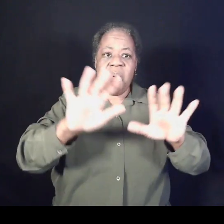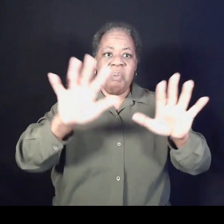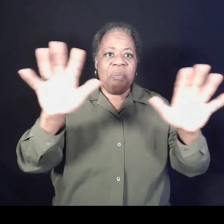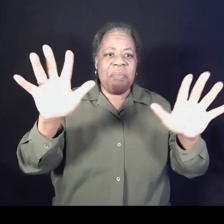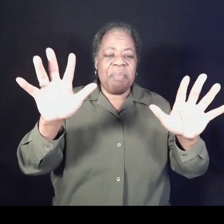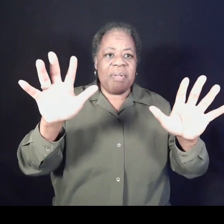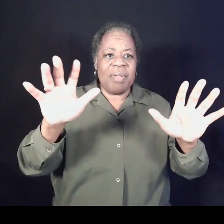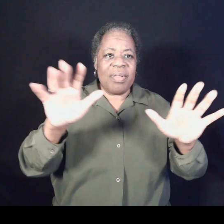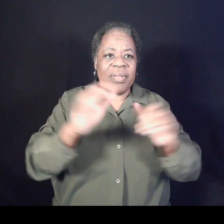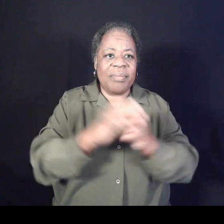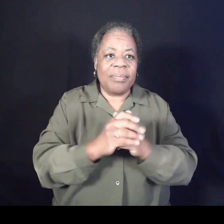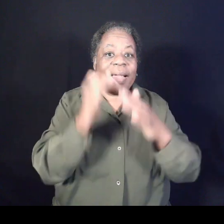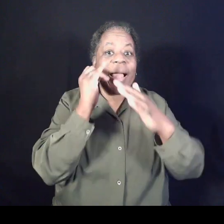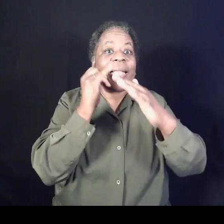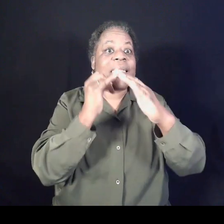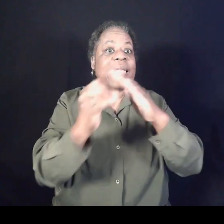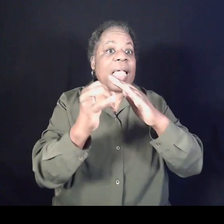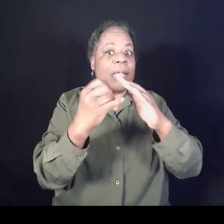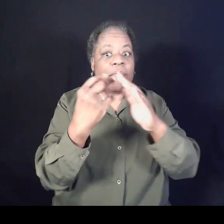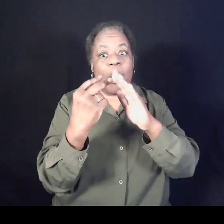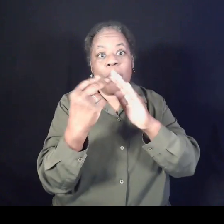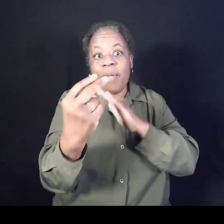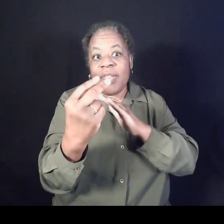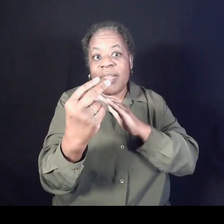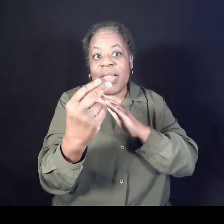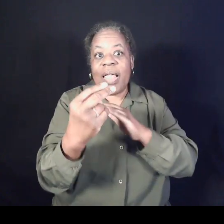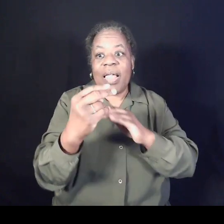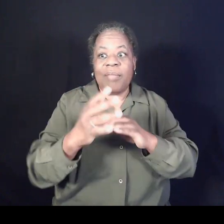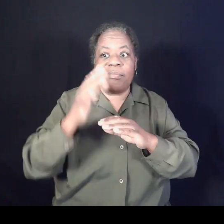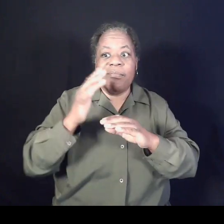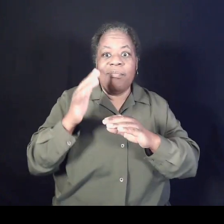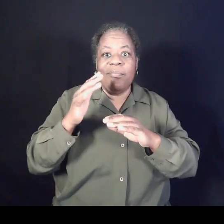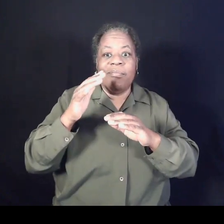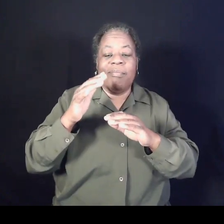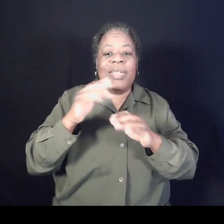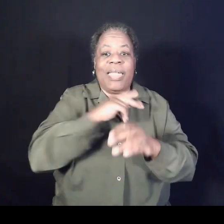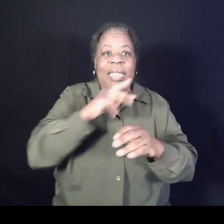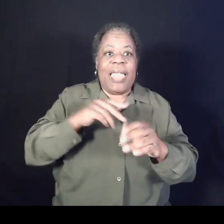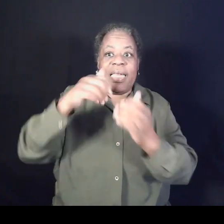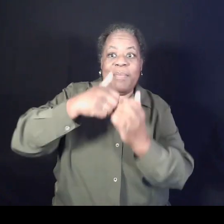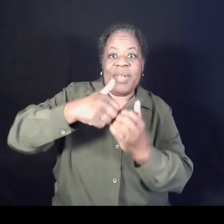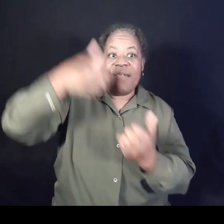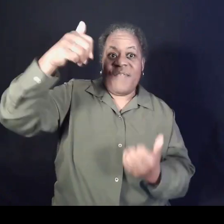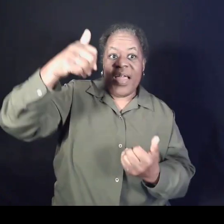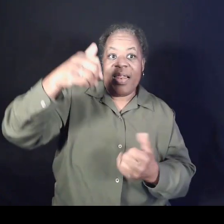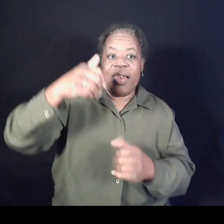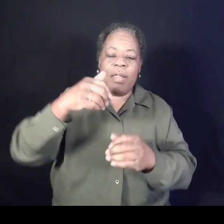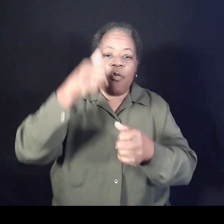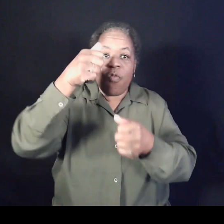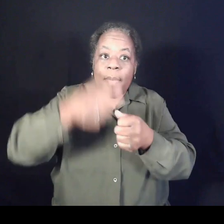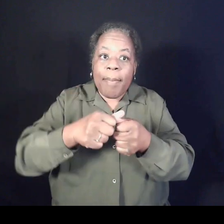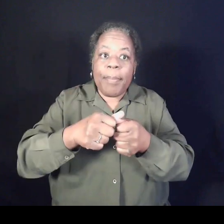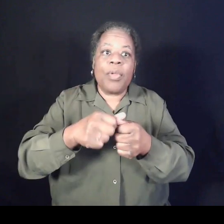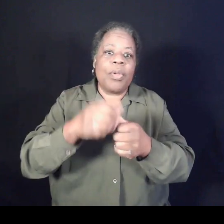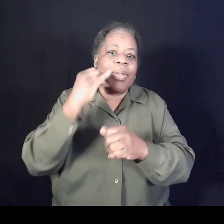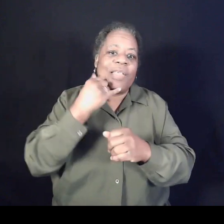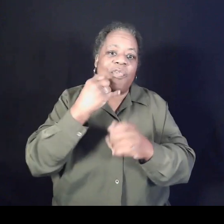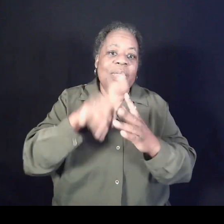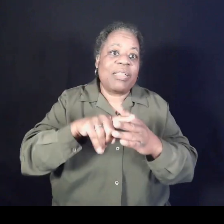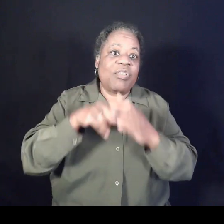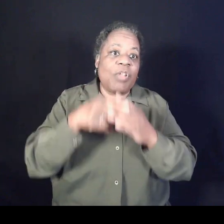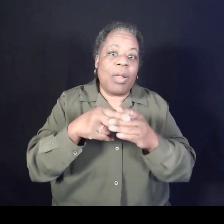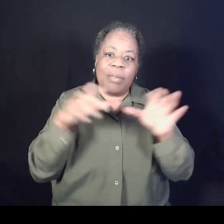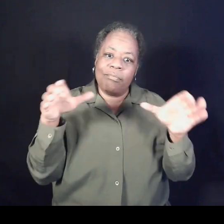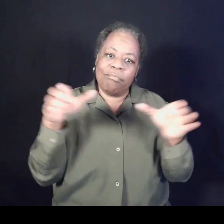Isaiah is prophesying in the days of the divided kingdom. Remember that Israel began as a united kingdom under